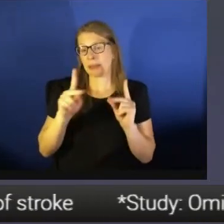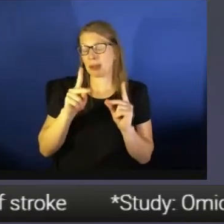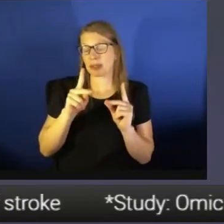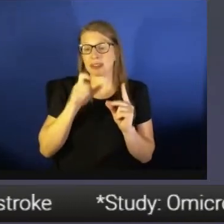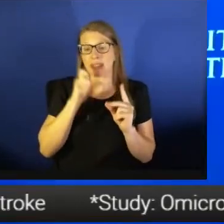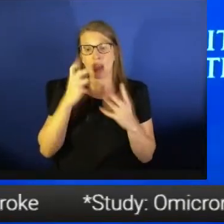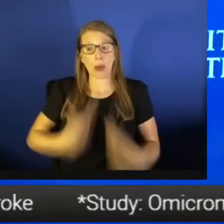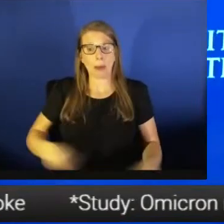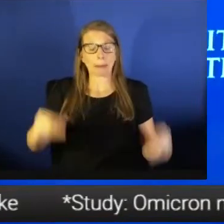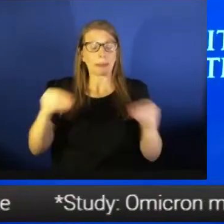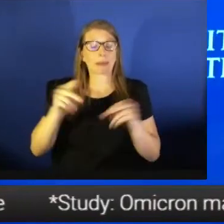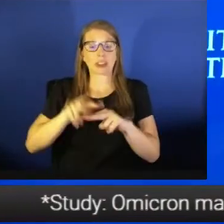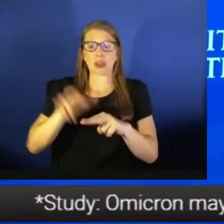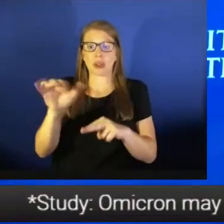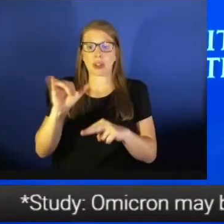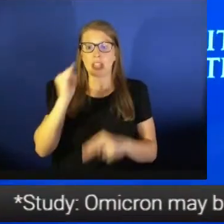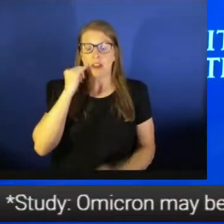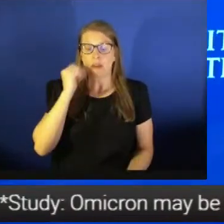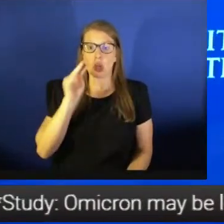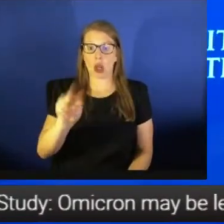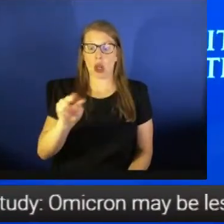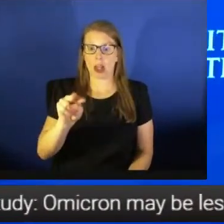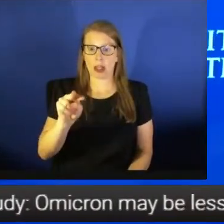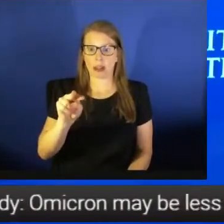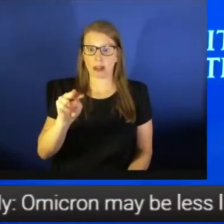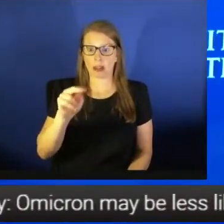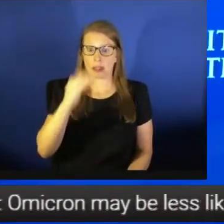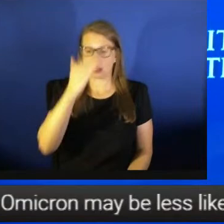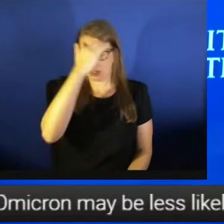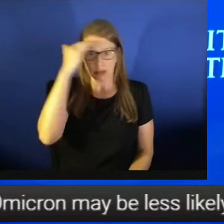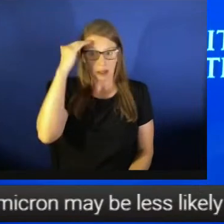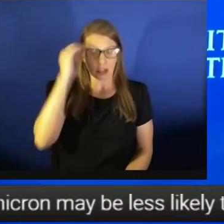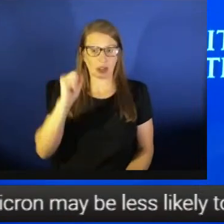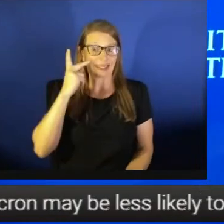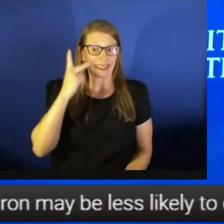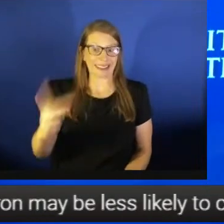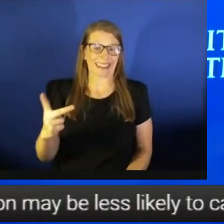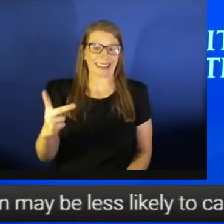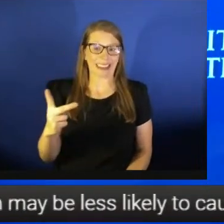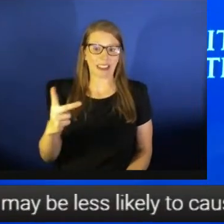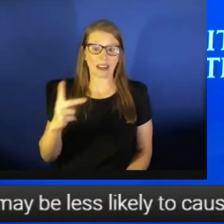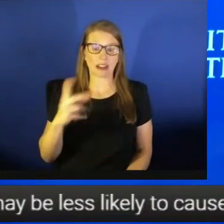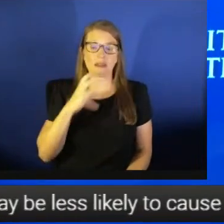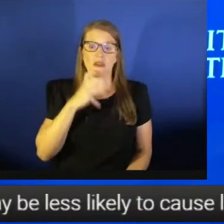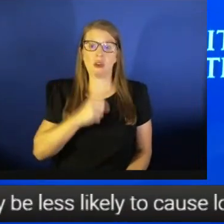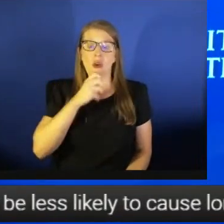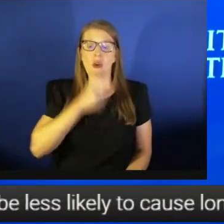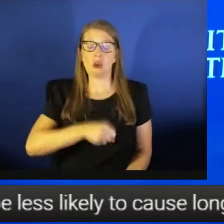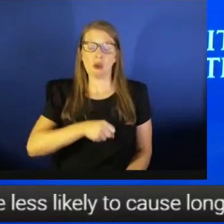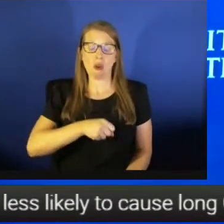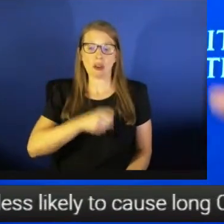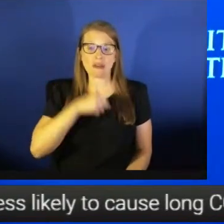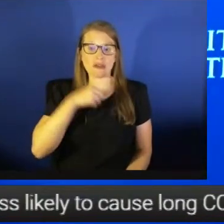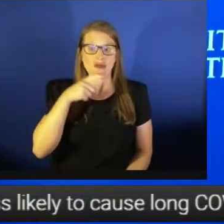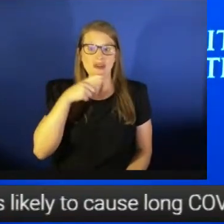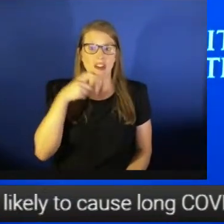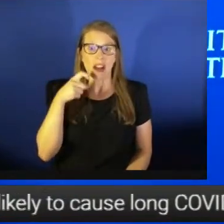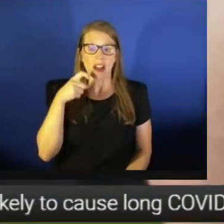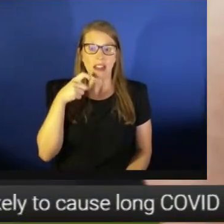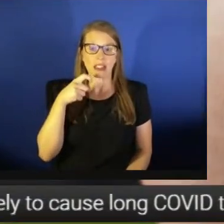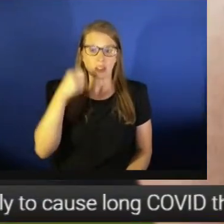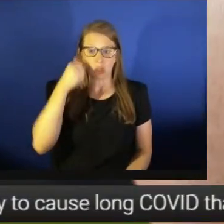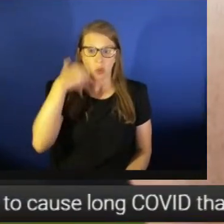tell to look at is if you look at the brim of your ball cap and you can see that old dried sweat that's all white and chalky looking, that's